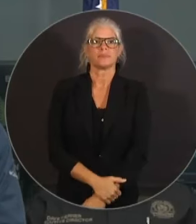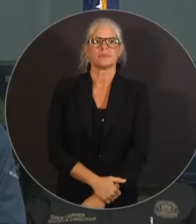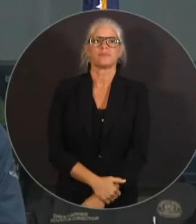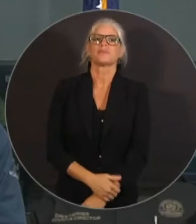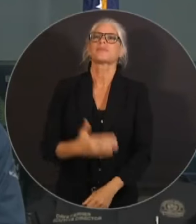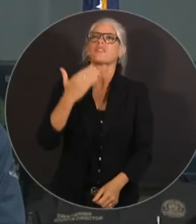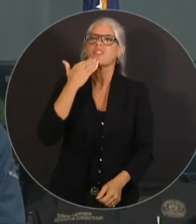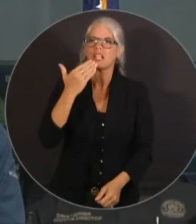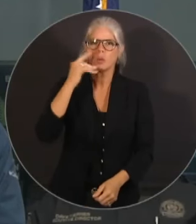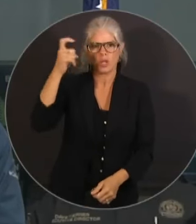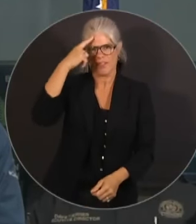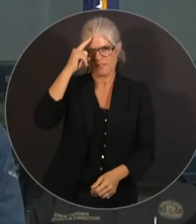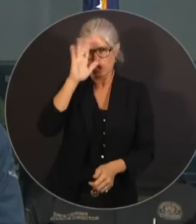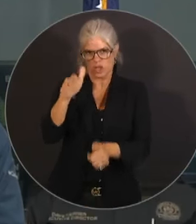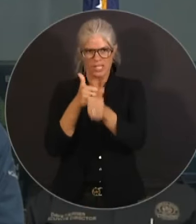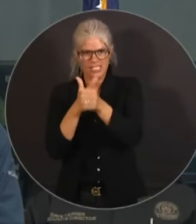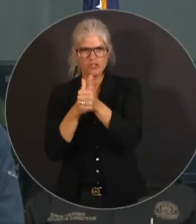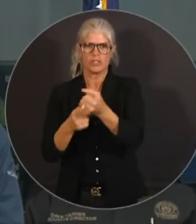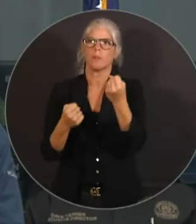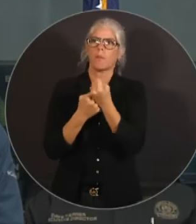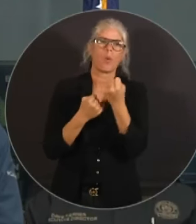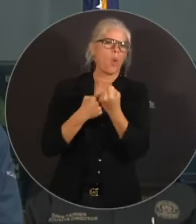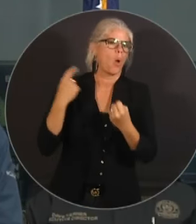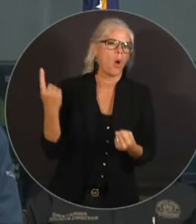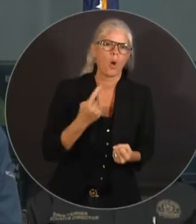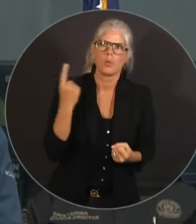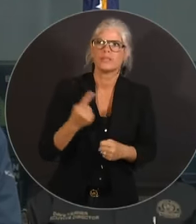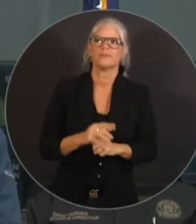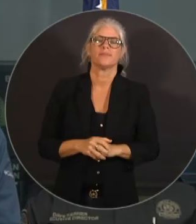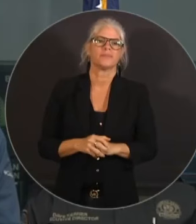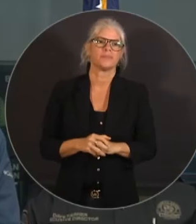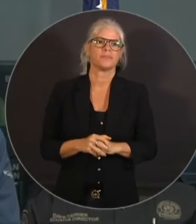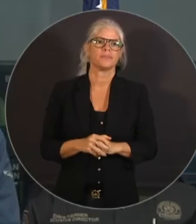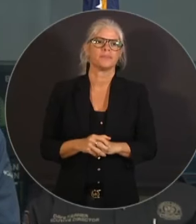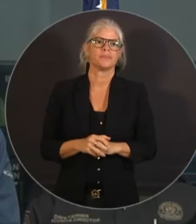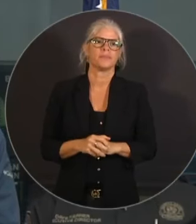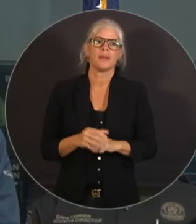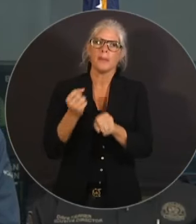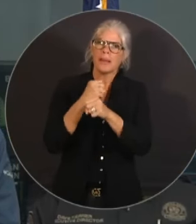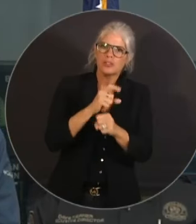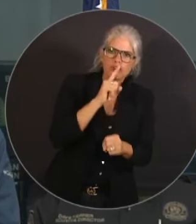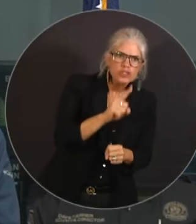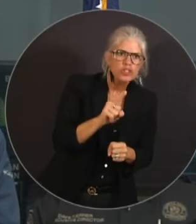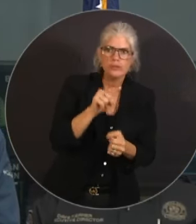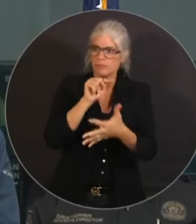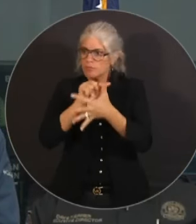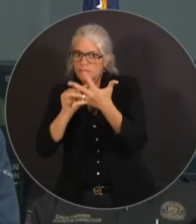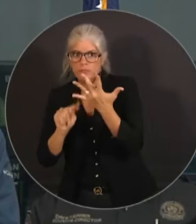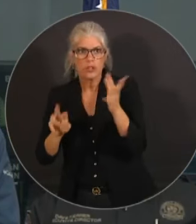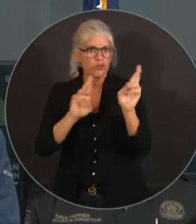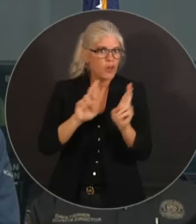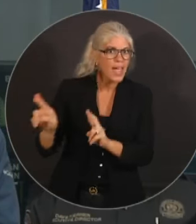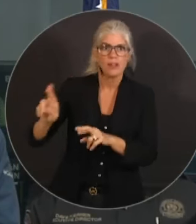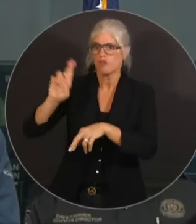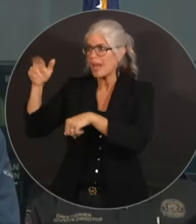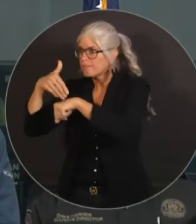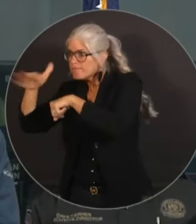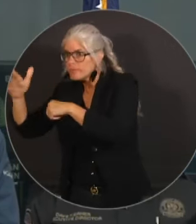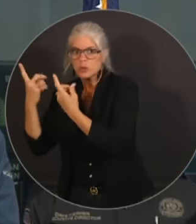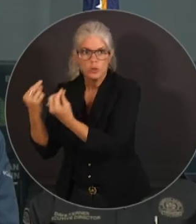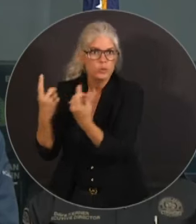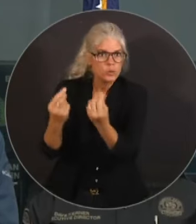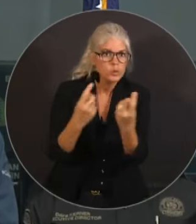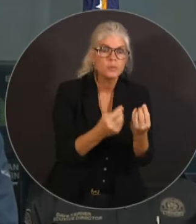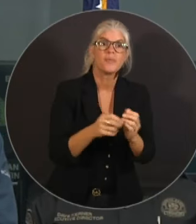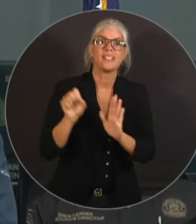leadership and your support as always, and helping that we can ensure resources are ready to quickly deploy into communities. The State